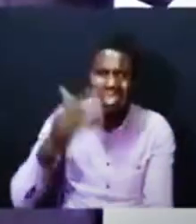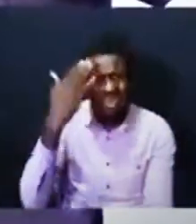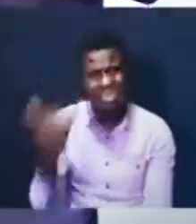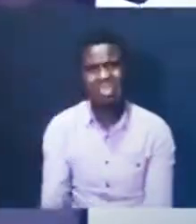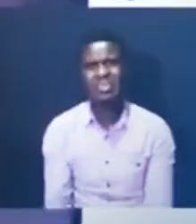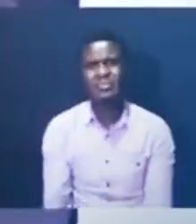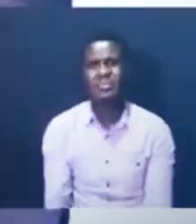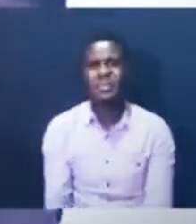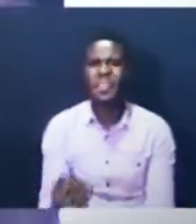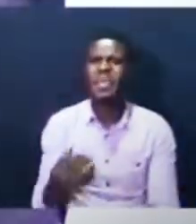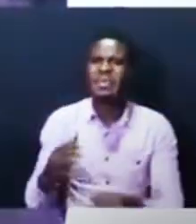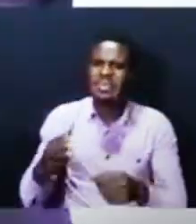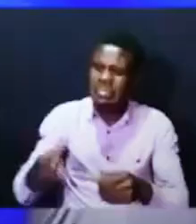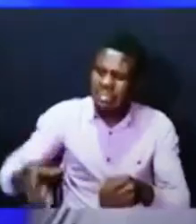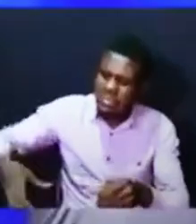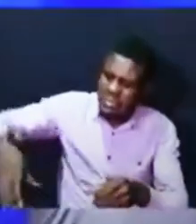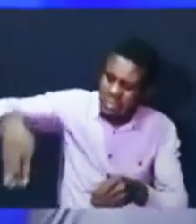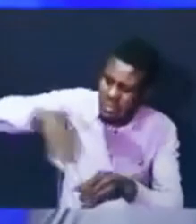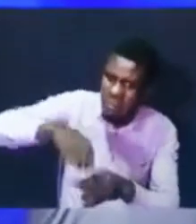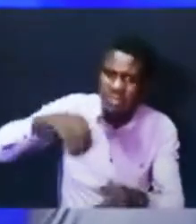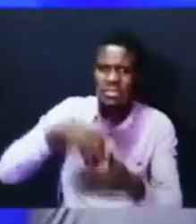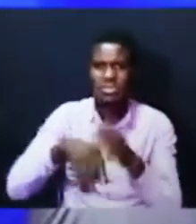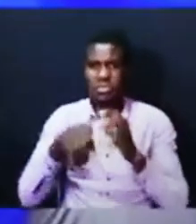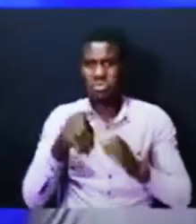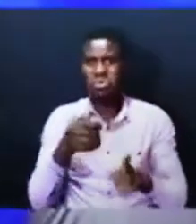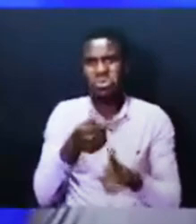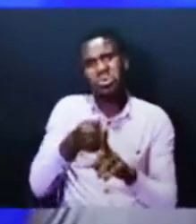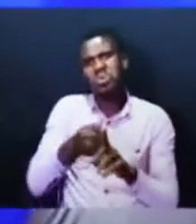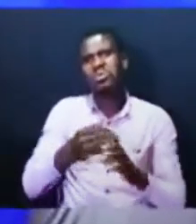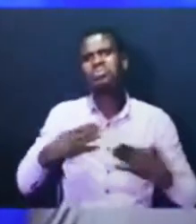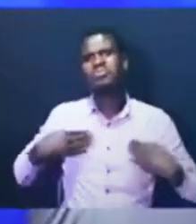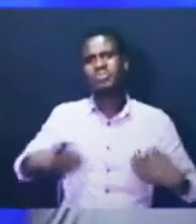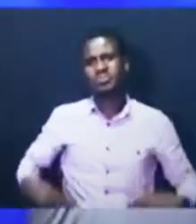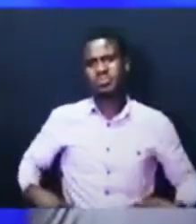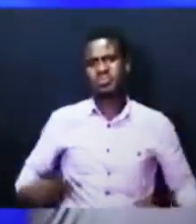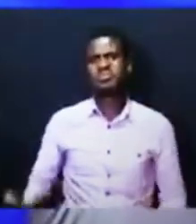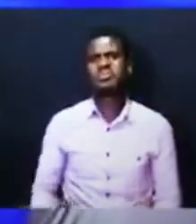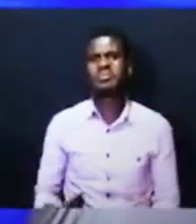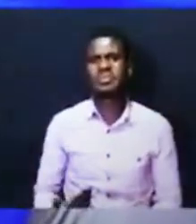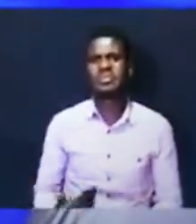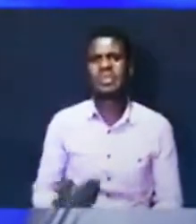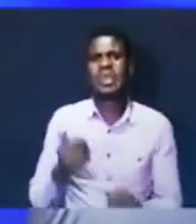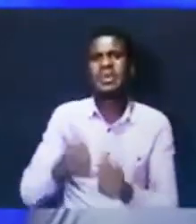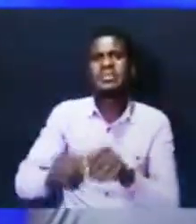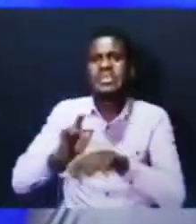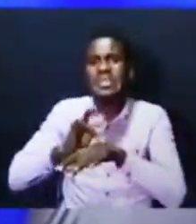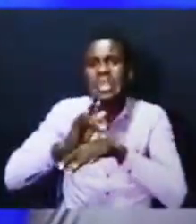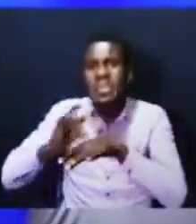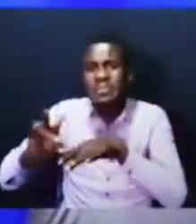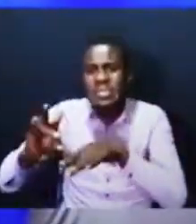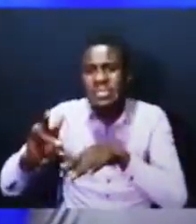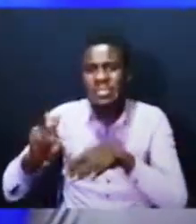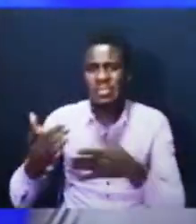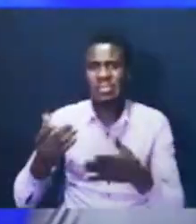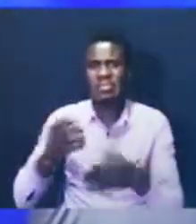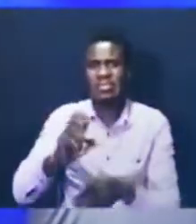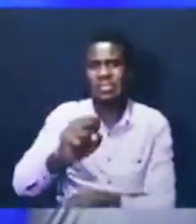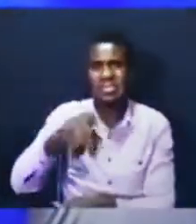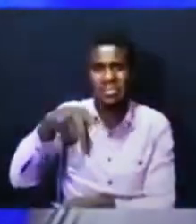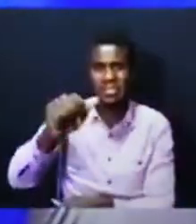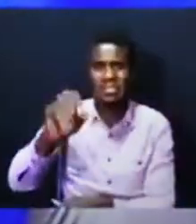Let's feel in our body a space that is affliction